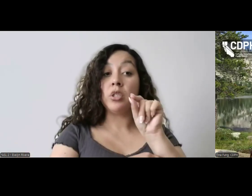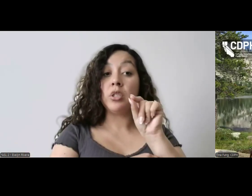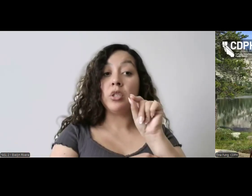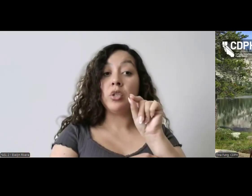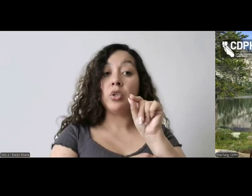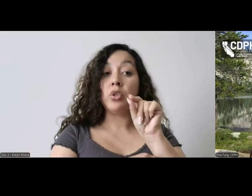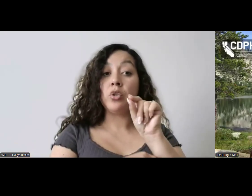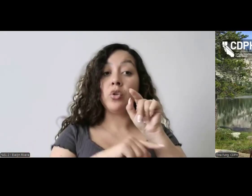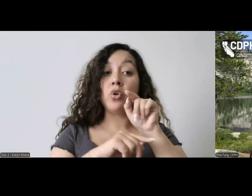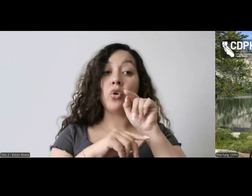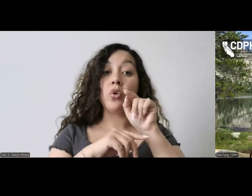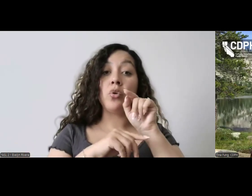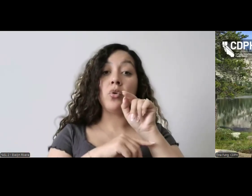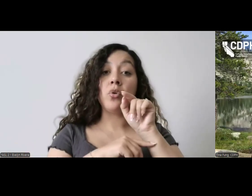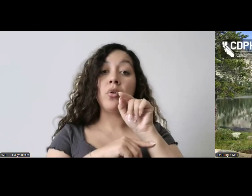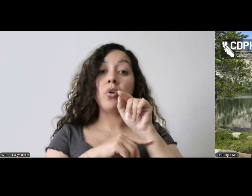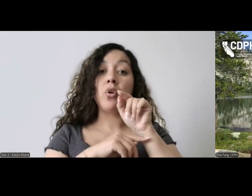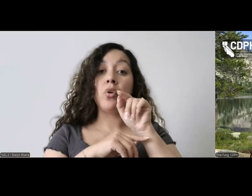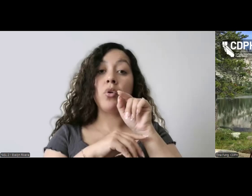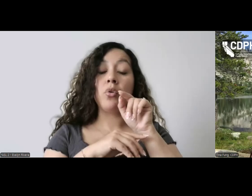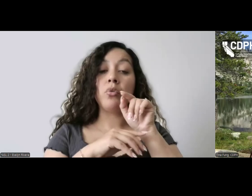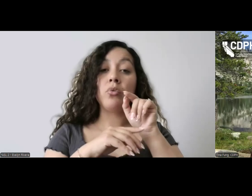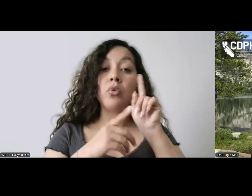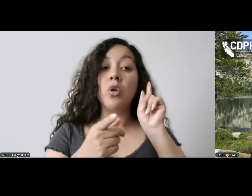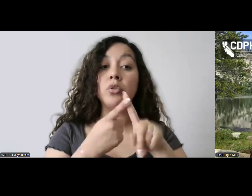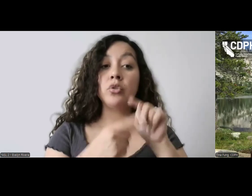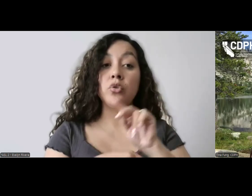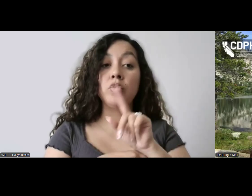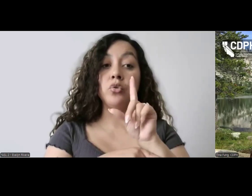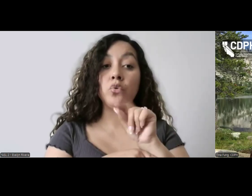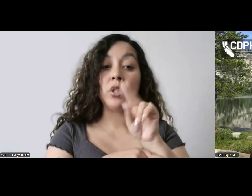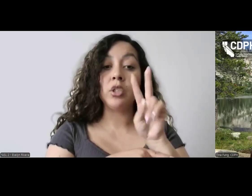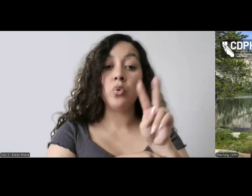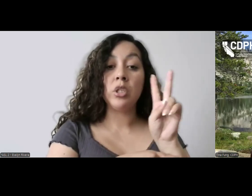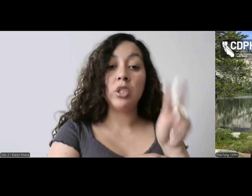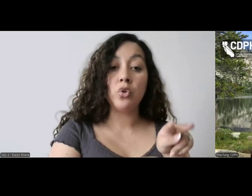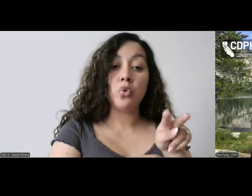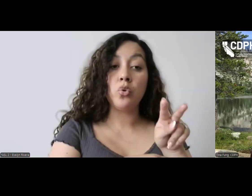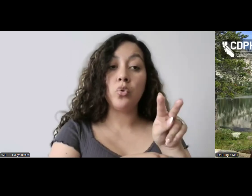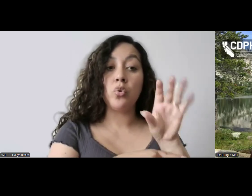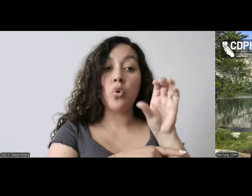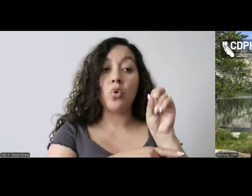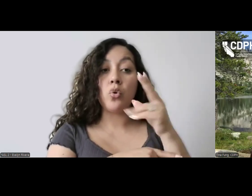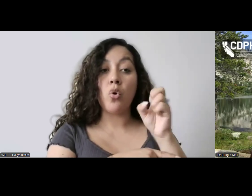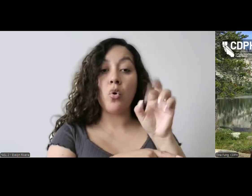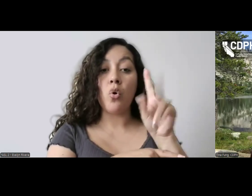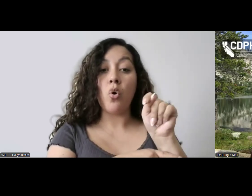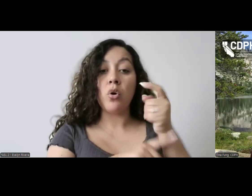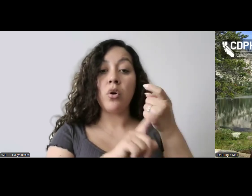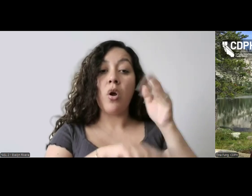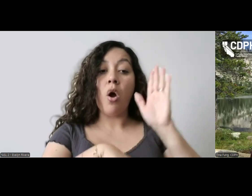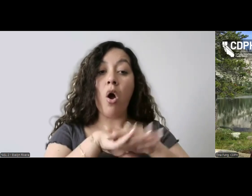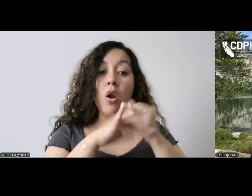2022 cohort is now available online on our CDPH webpage. And I believe we'll have the